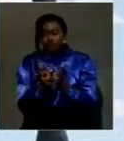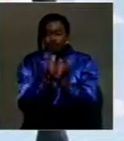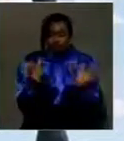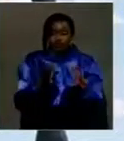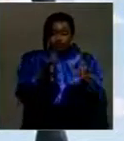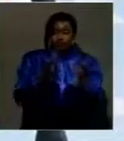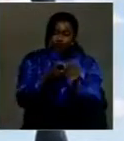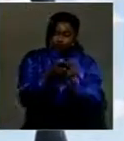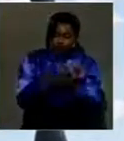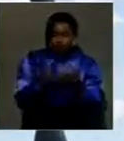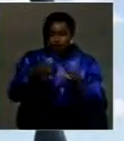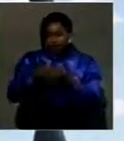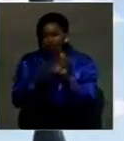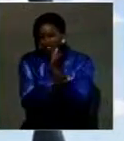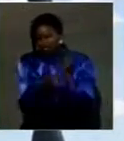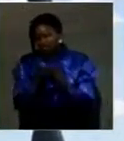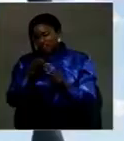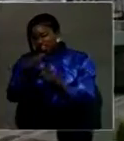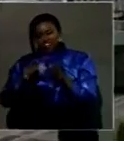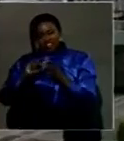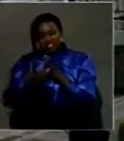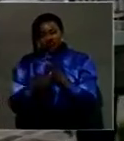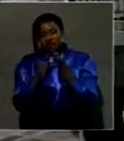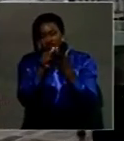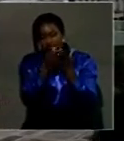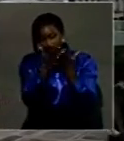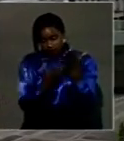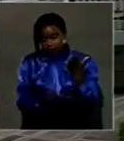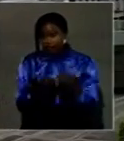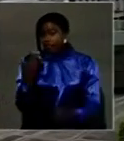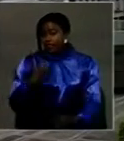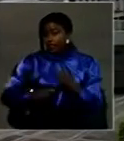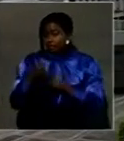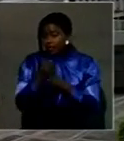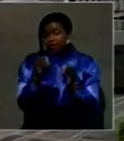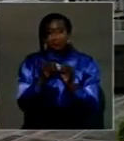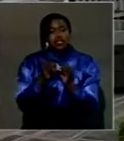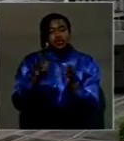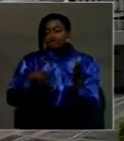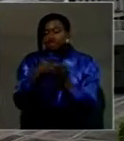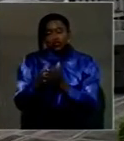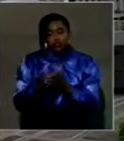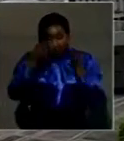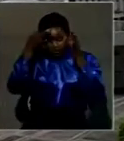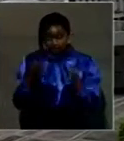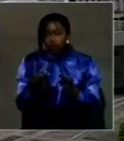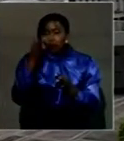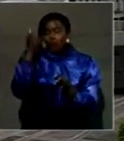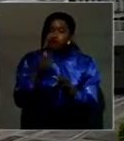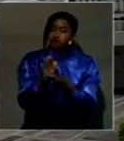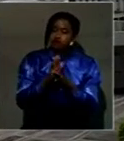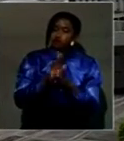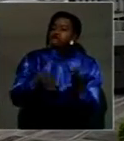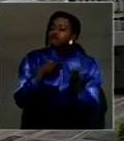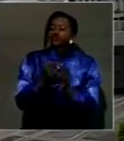member countries, among other issues. Last year, the meeting failed to make resolutions. After Burundi failing